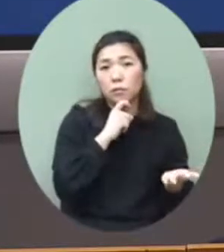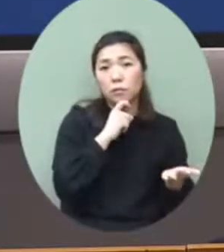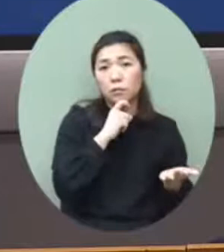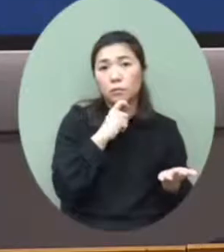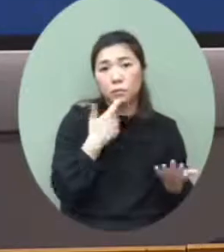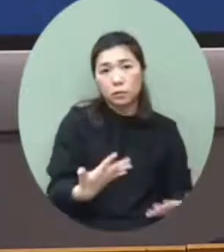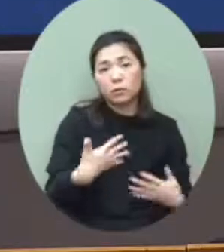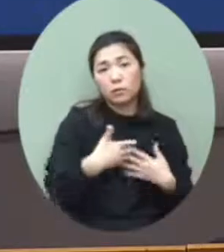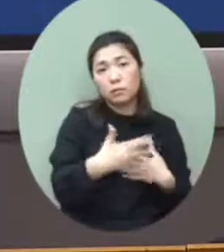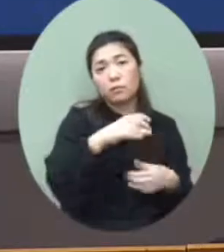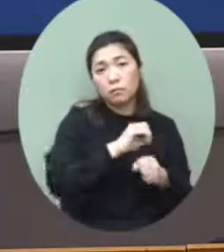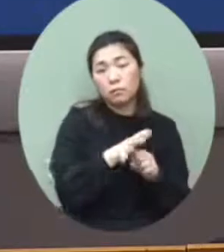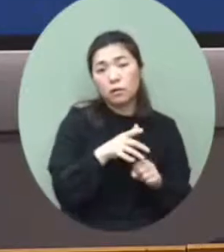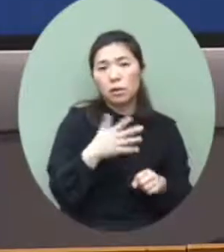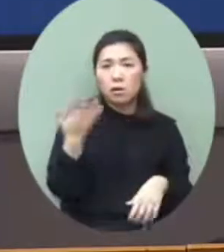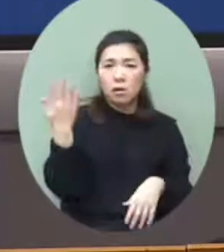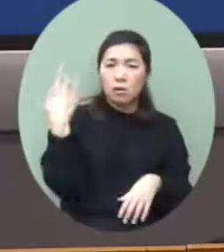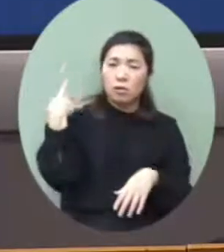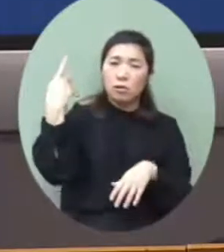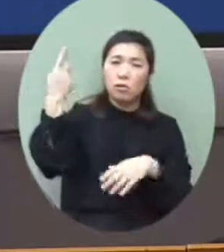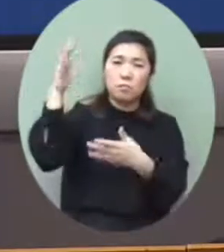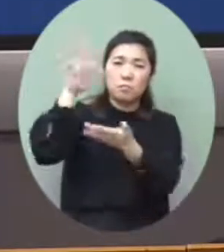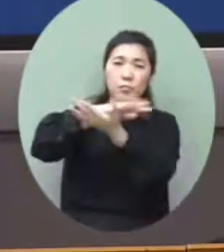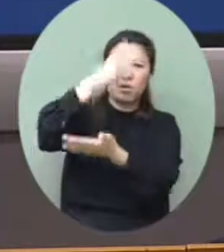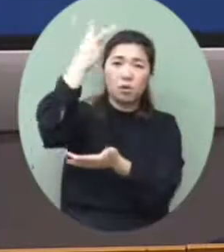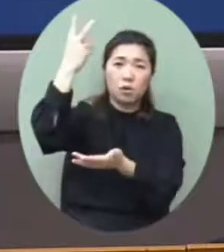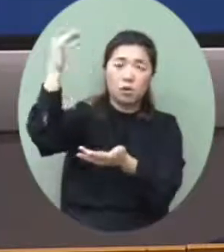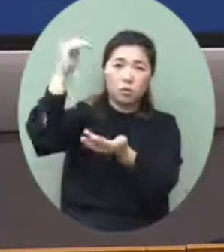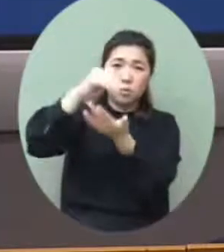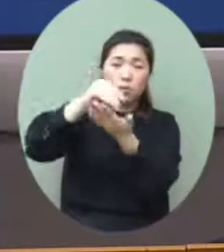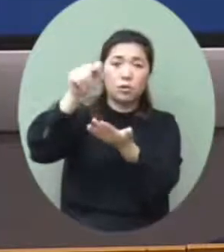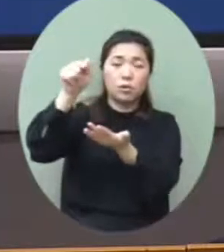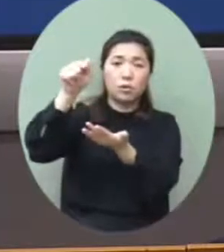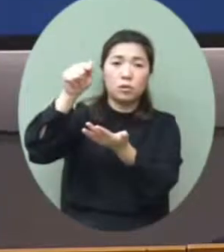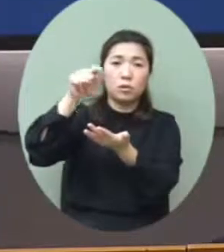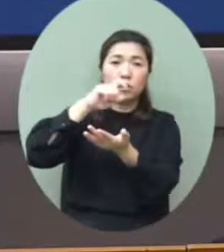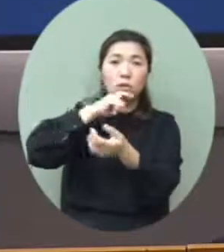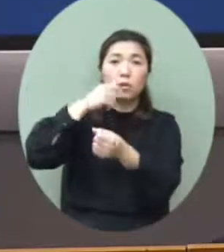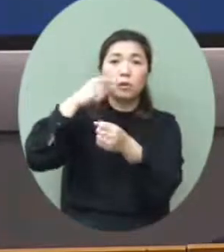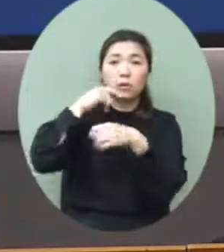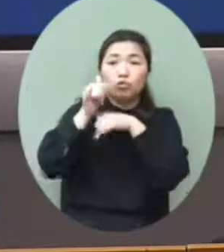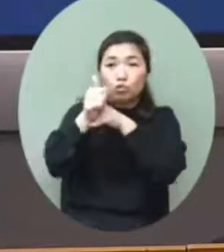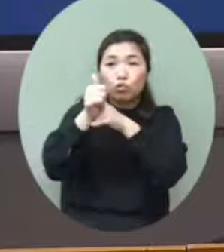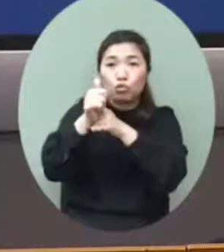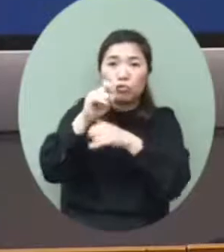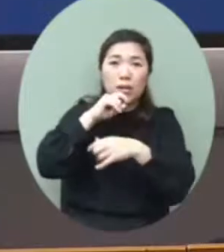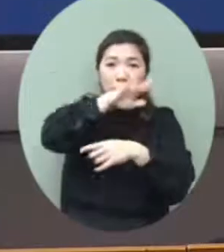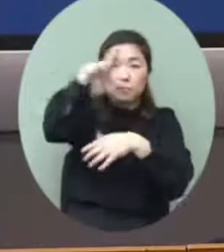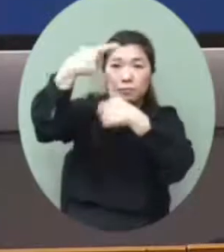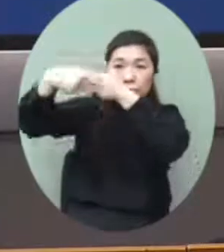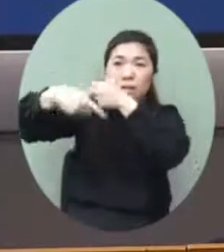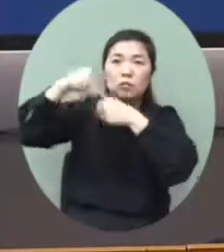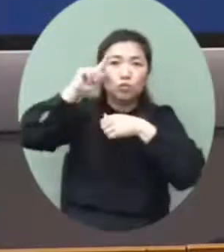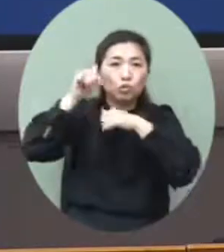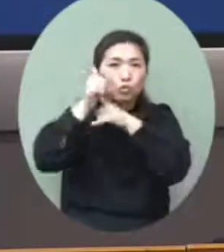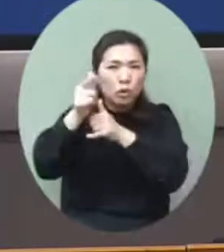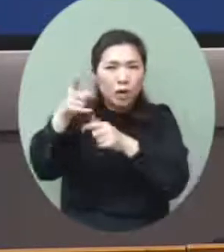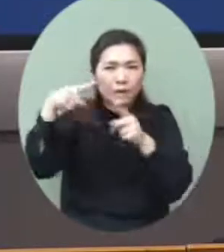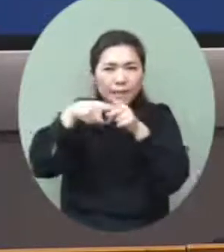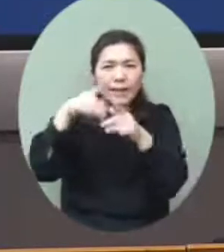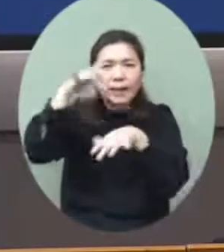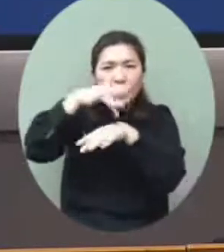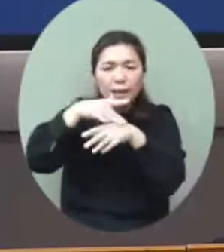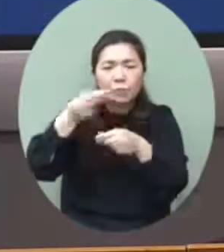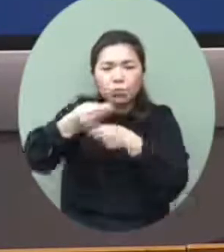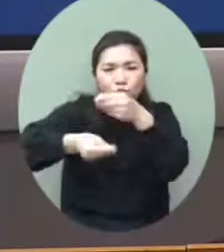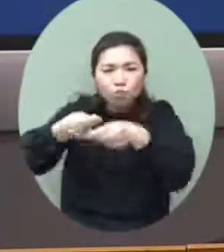like doing contact tracing of every case and trying to identify the close contact and the close contact of the